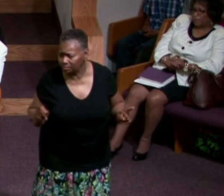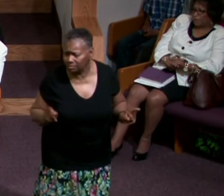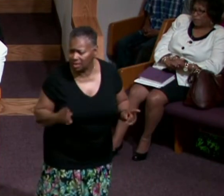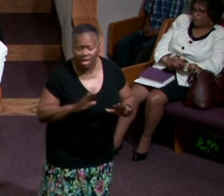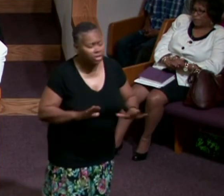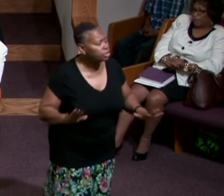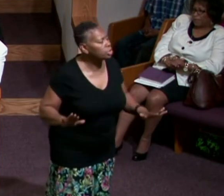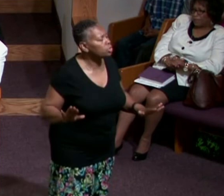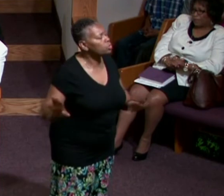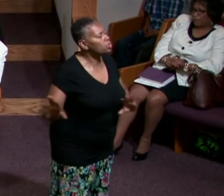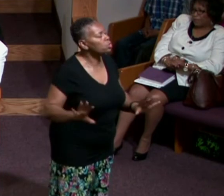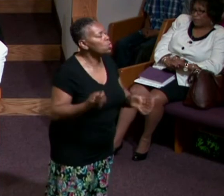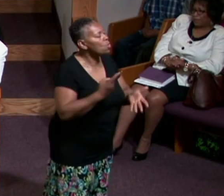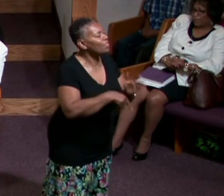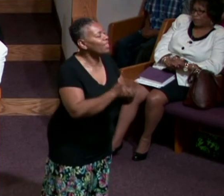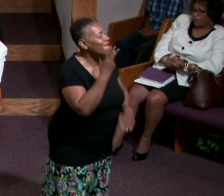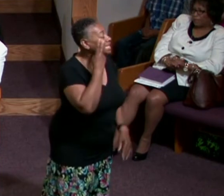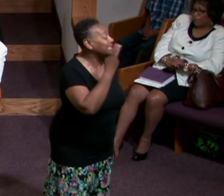Children do what they see